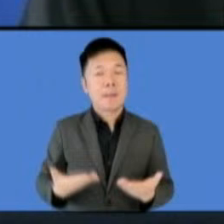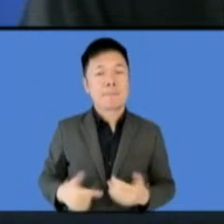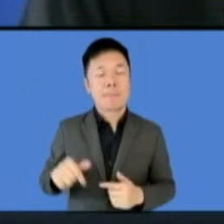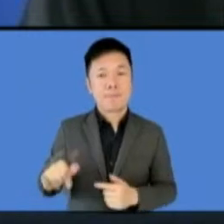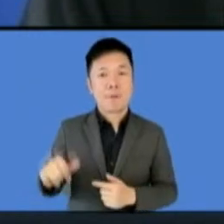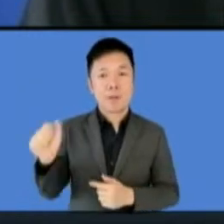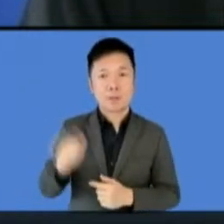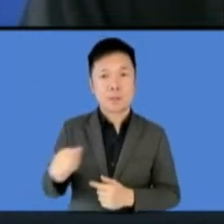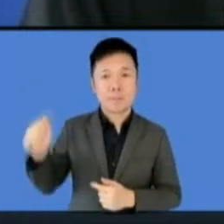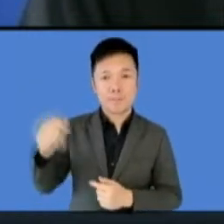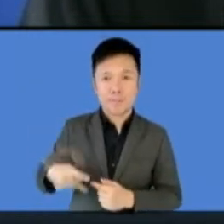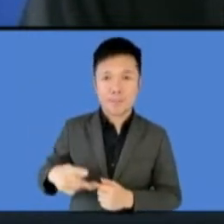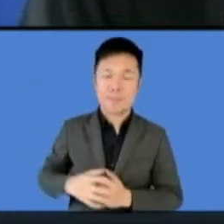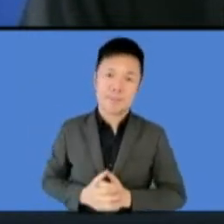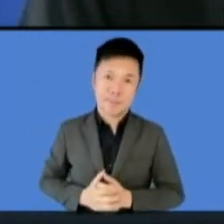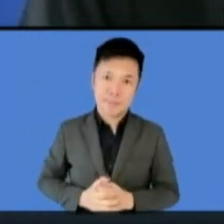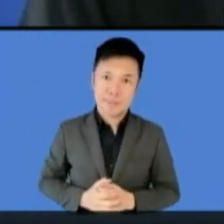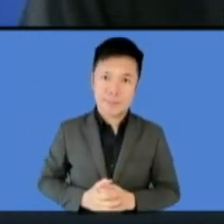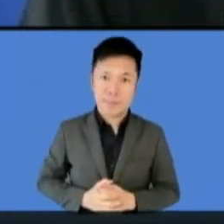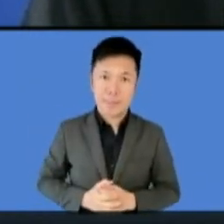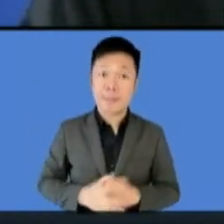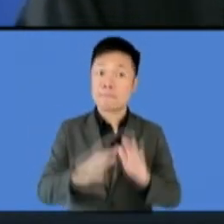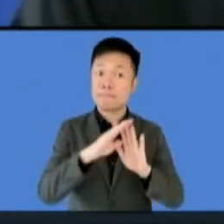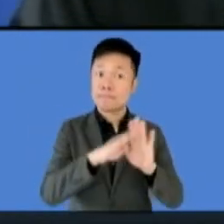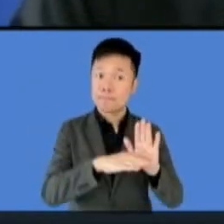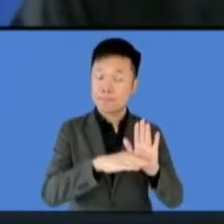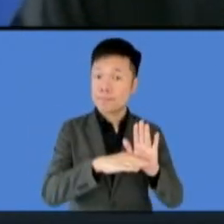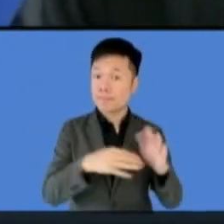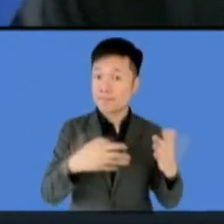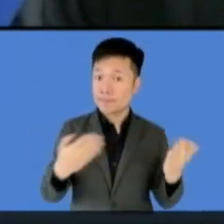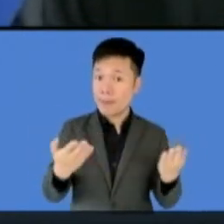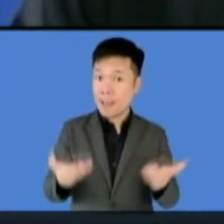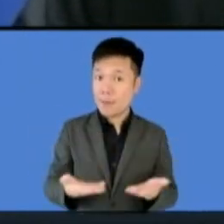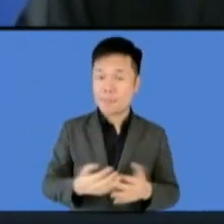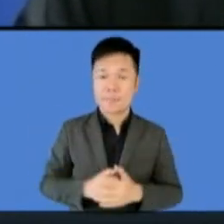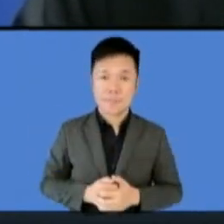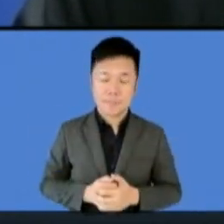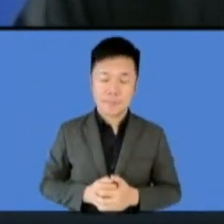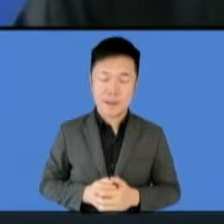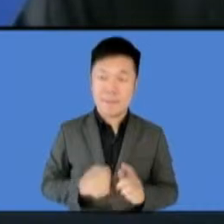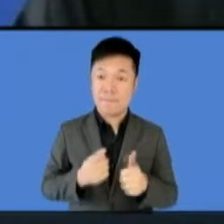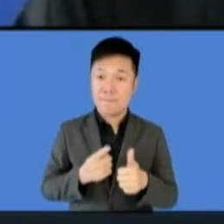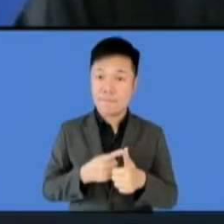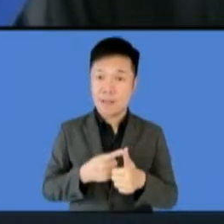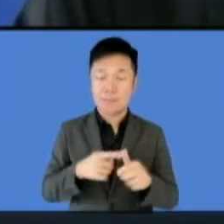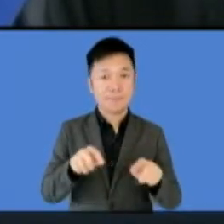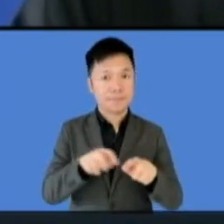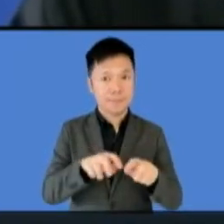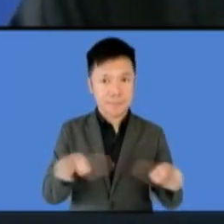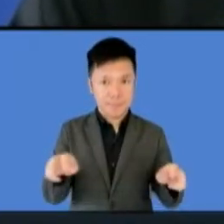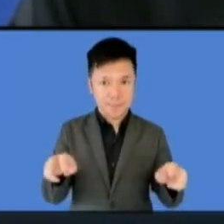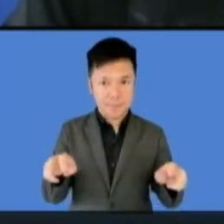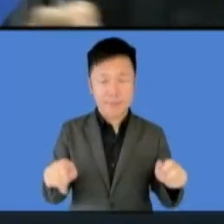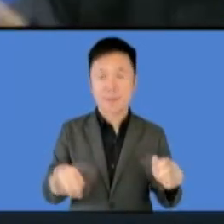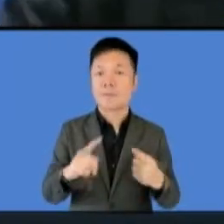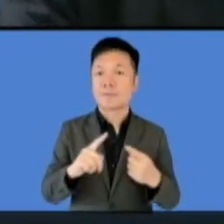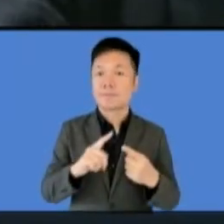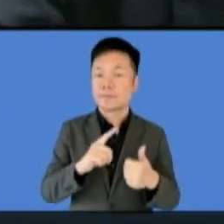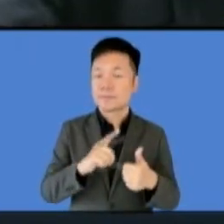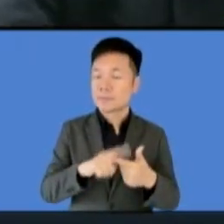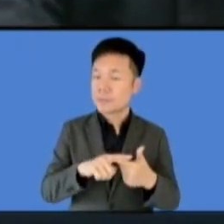Pacific. This agenda item will begin with a panel discussion to be followed by interventions from the